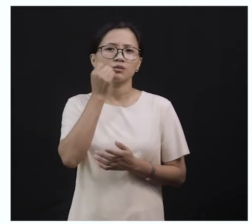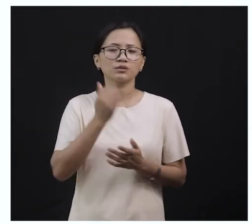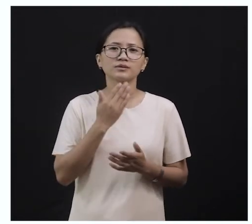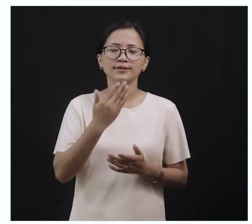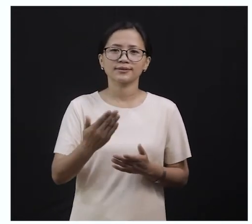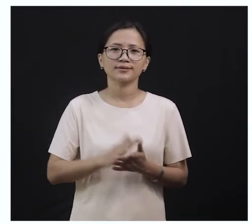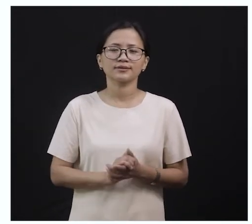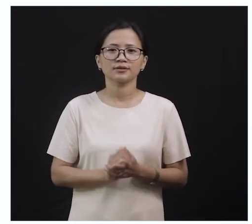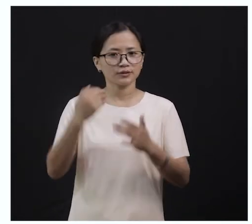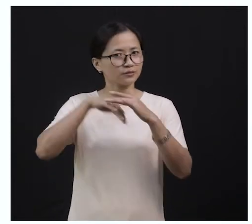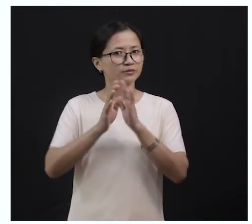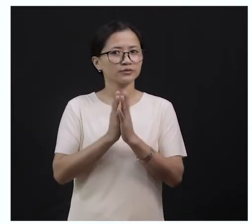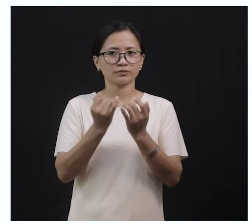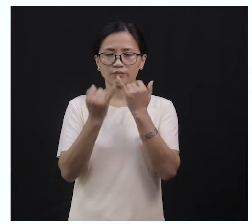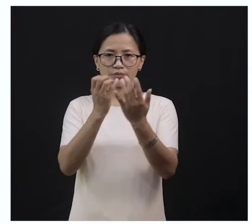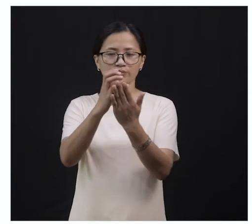poet thanking in the poem?